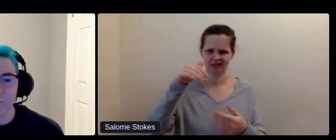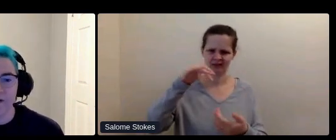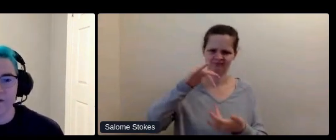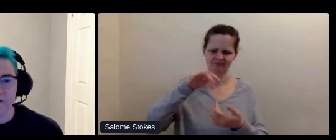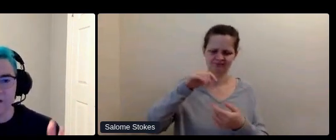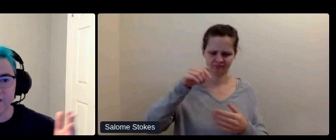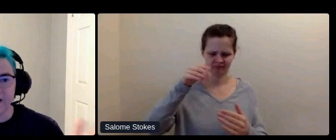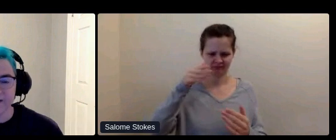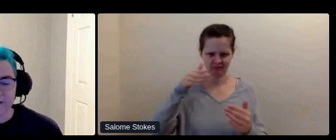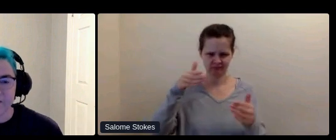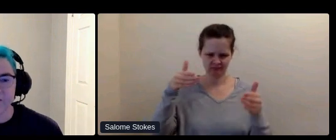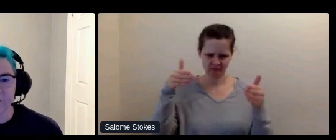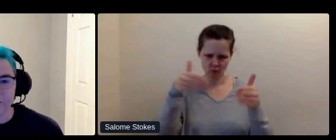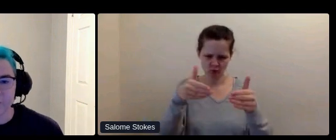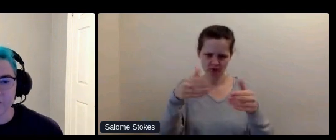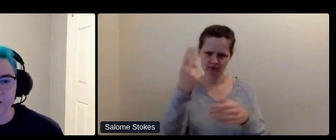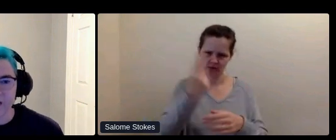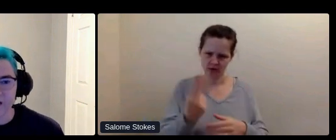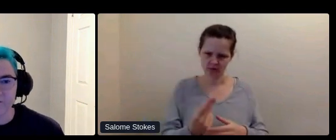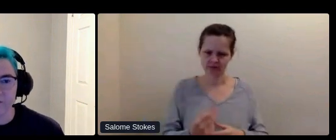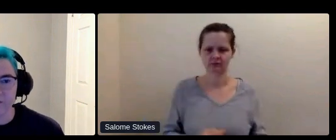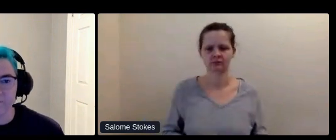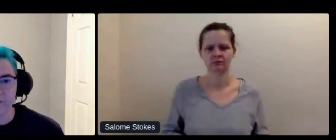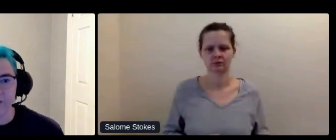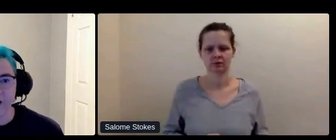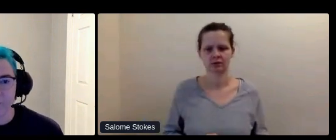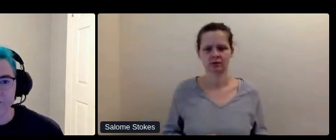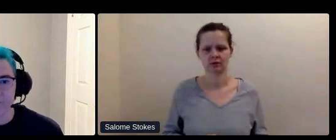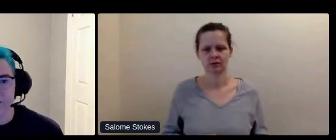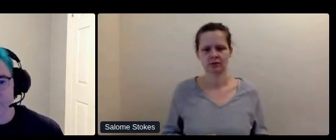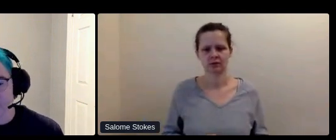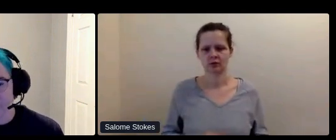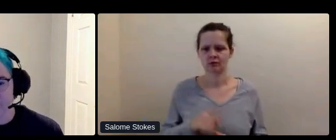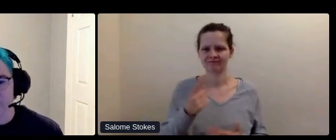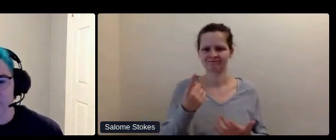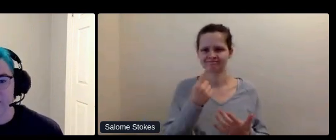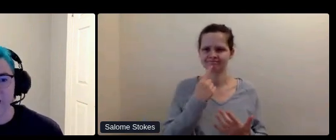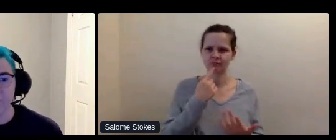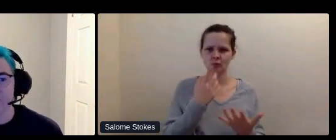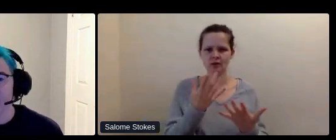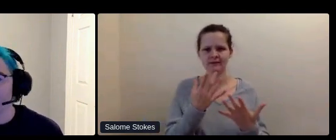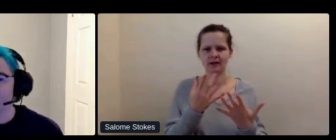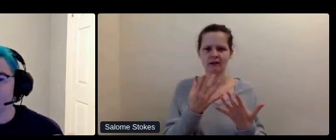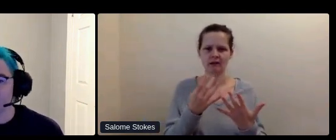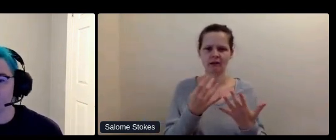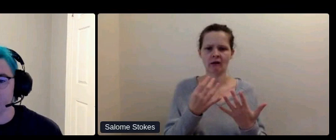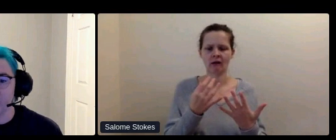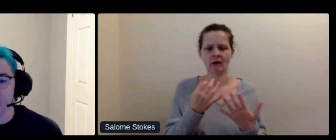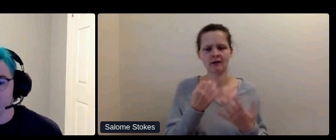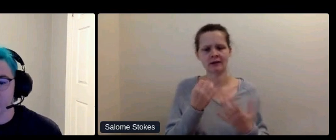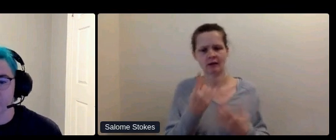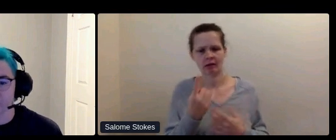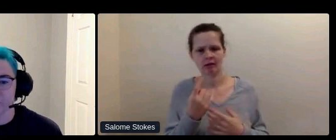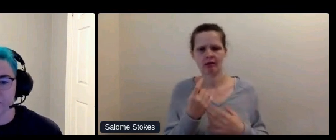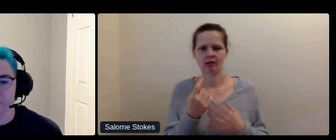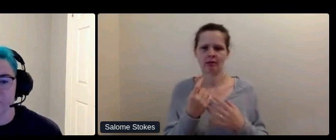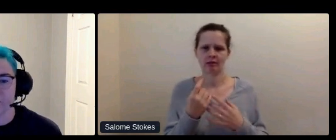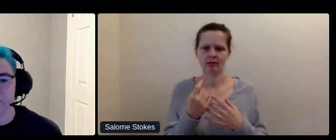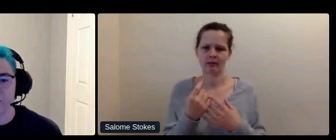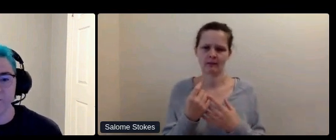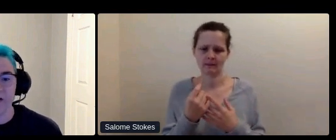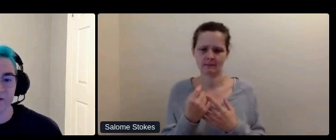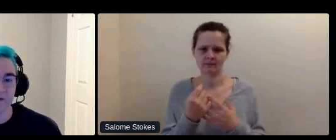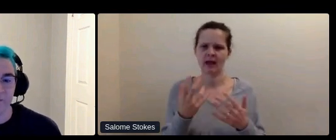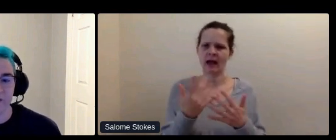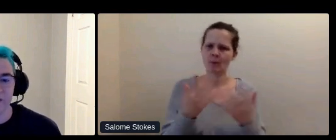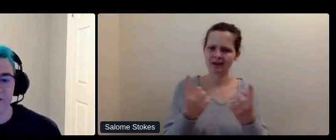what the ideal that we were looking at for how much should be integrated, how many things should be modular solutions, which